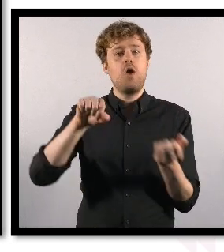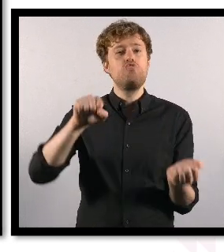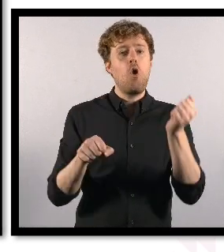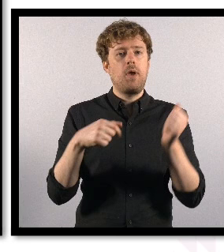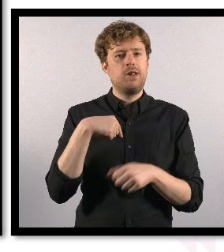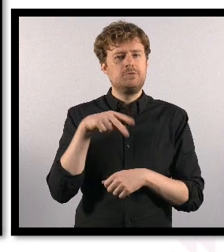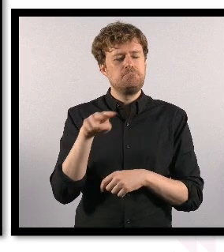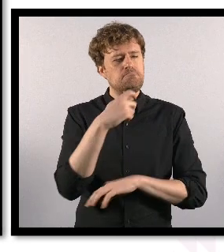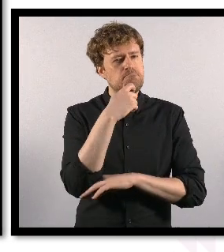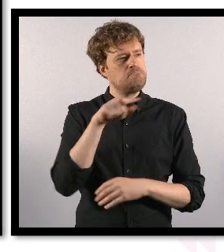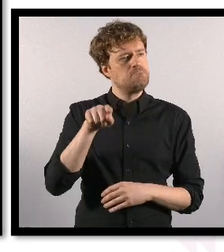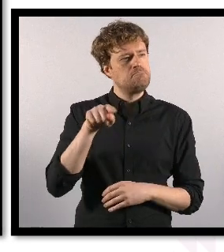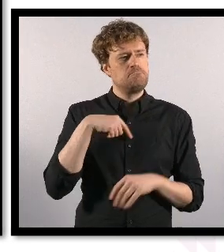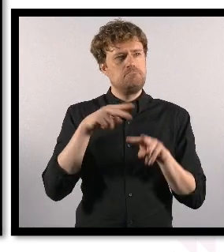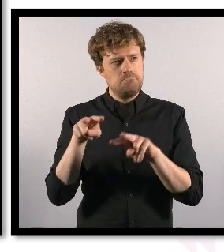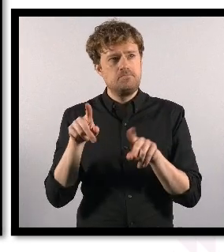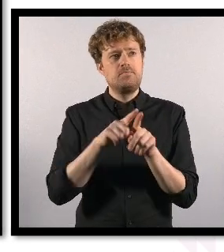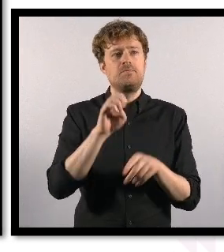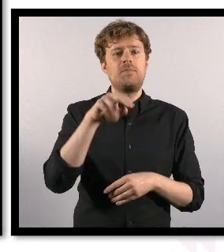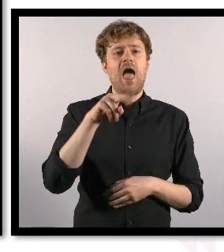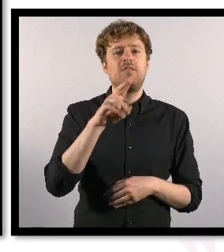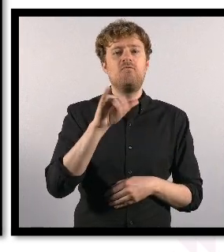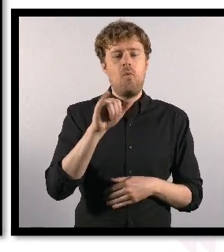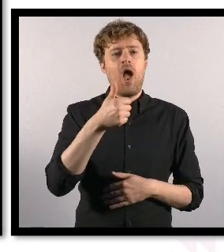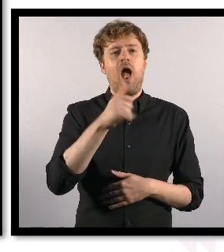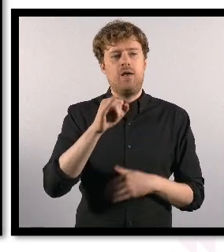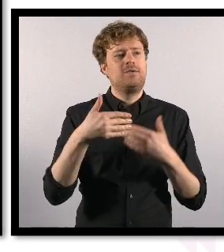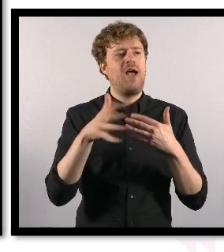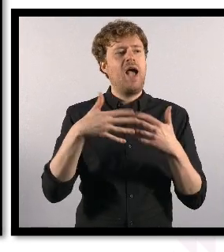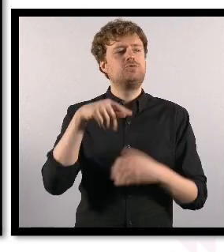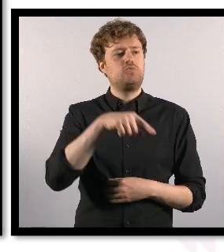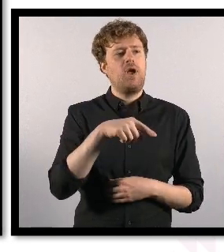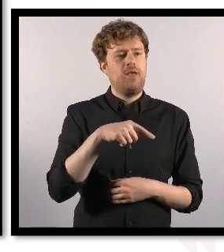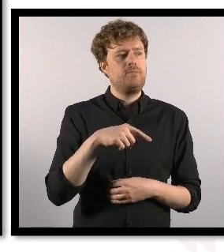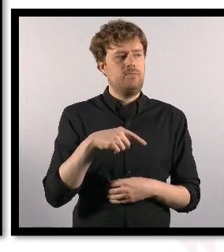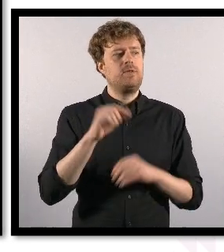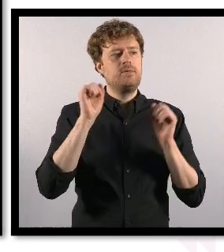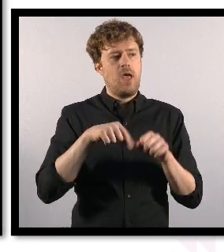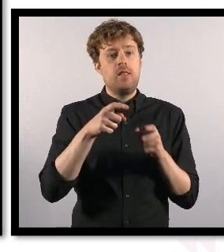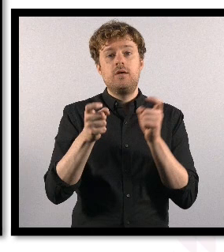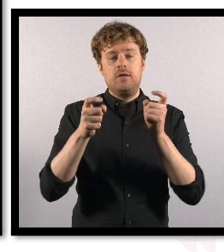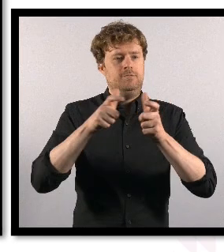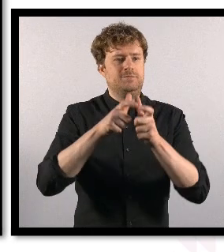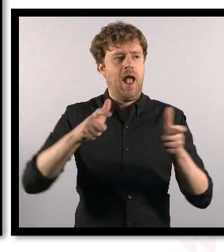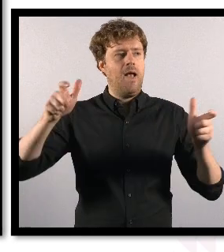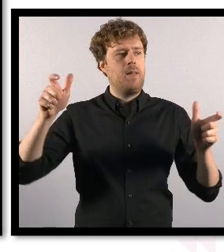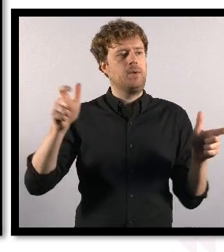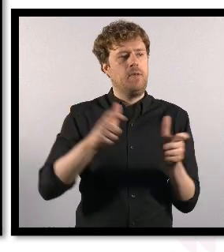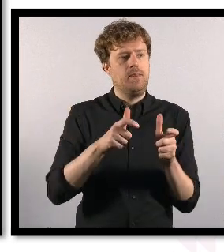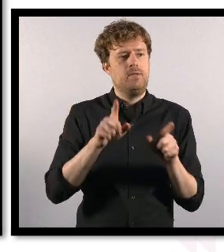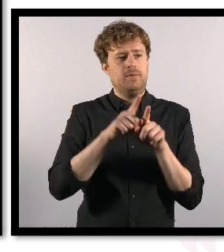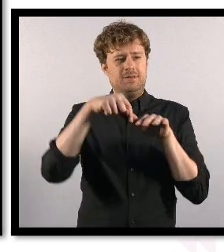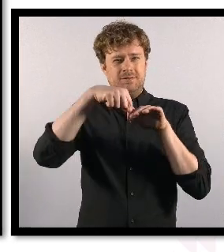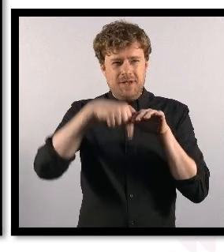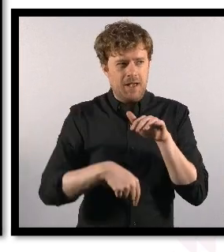distributed, intelligent architecture and systems. Finally, OpenTelemetry is a very, very big dependency for us when we are